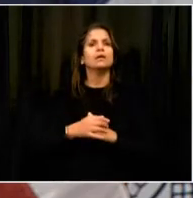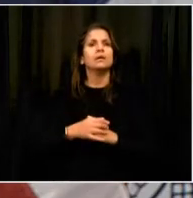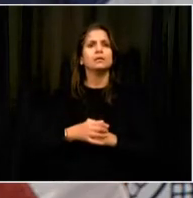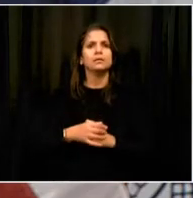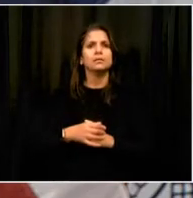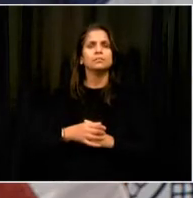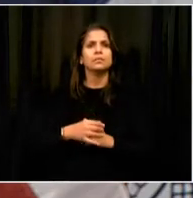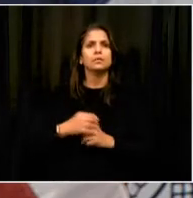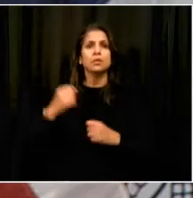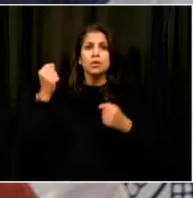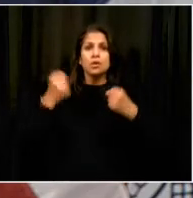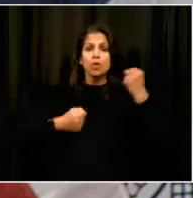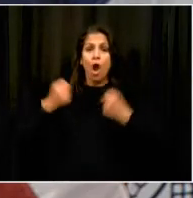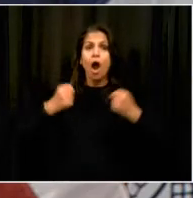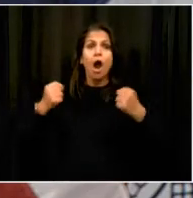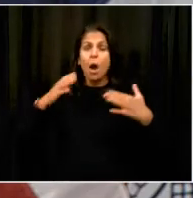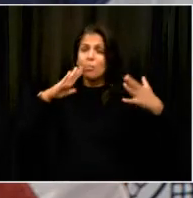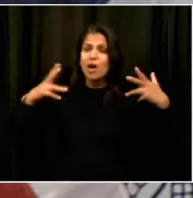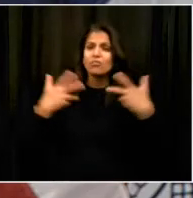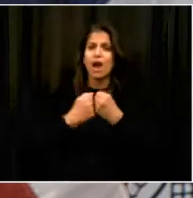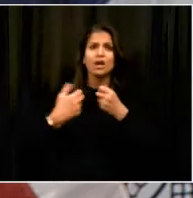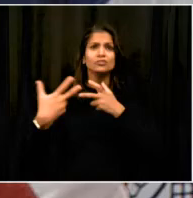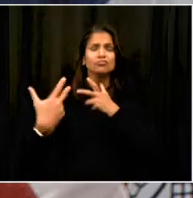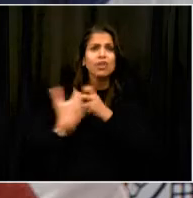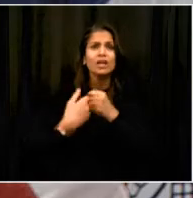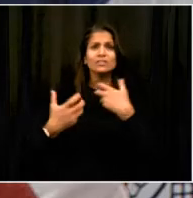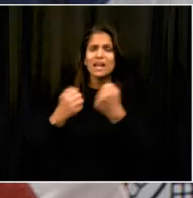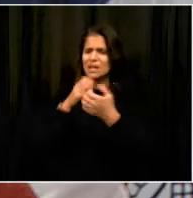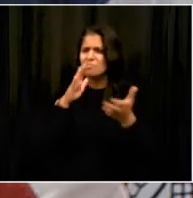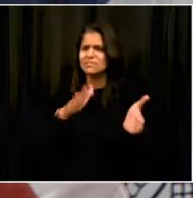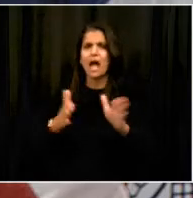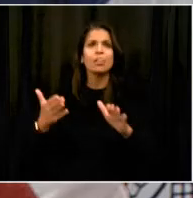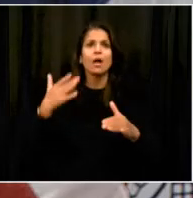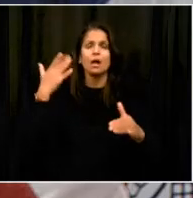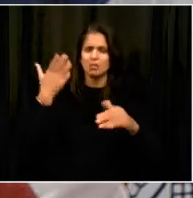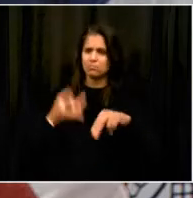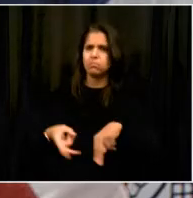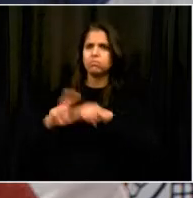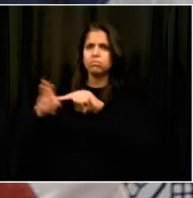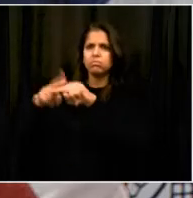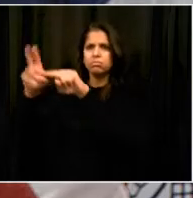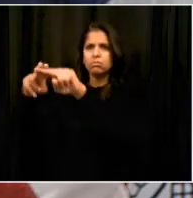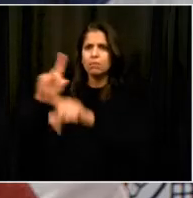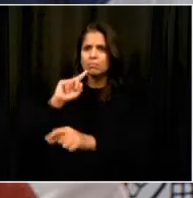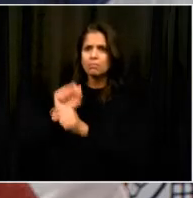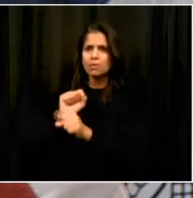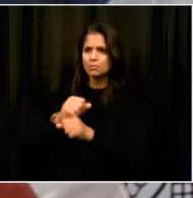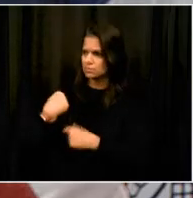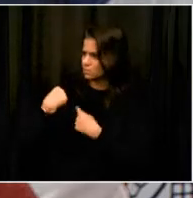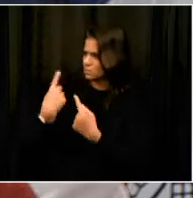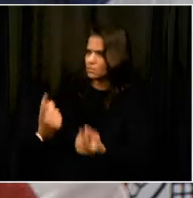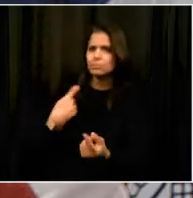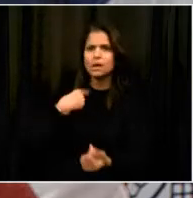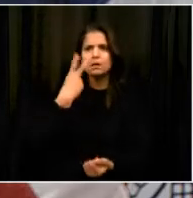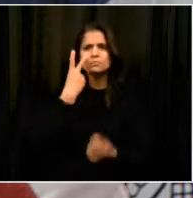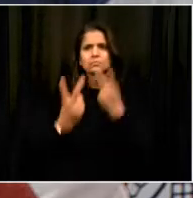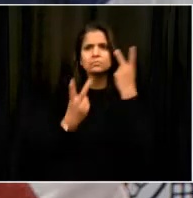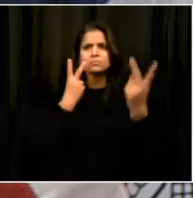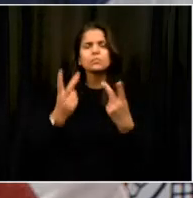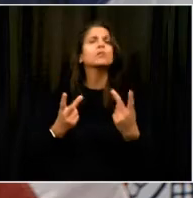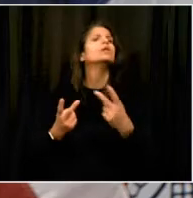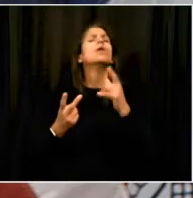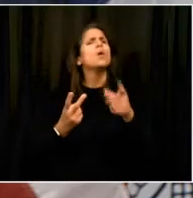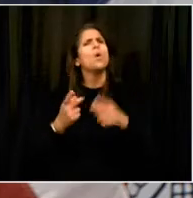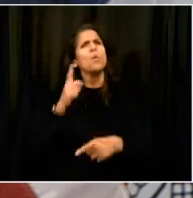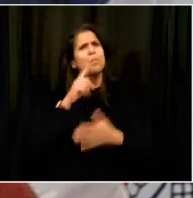What concrete specific steps would you take in your final year in office to prevent these deaths? And just as